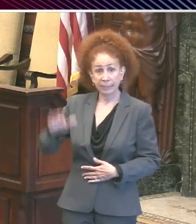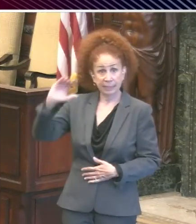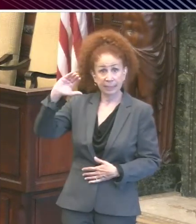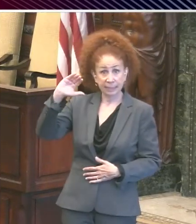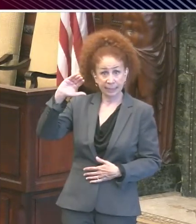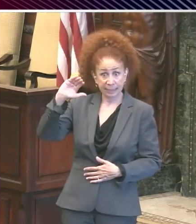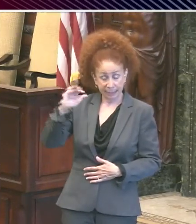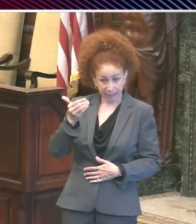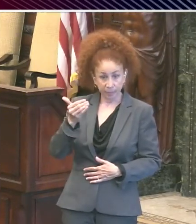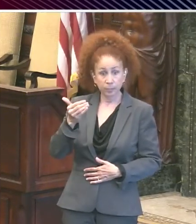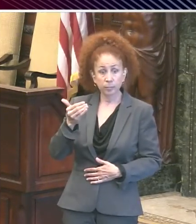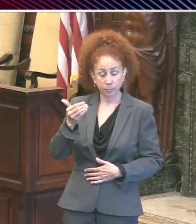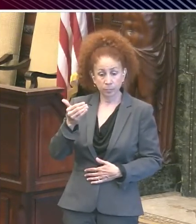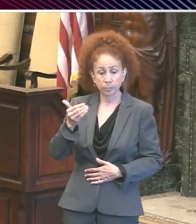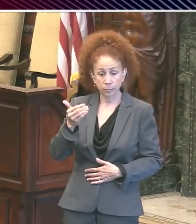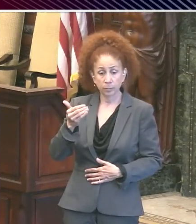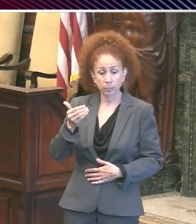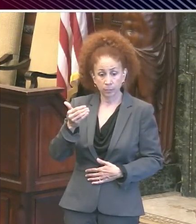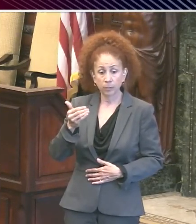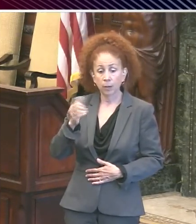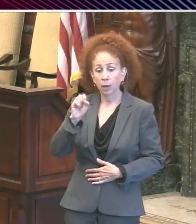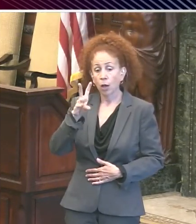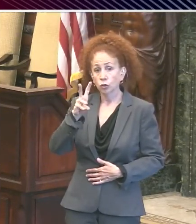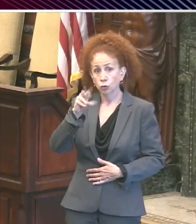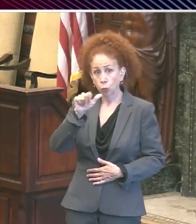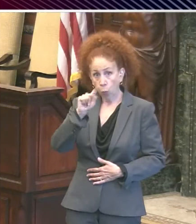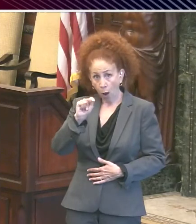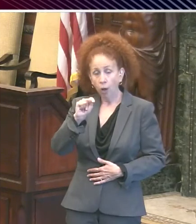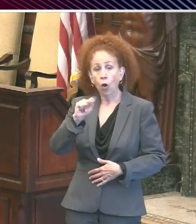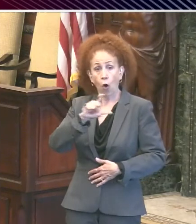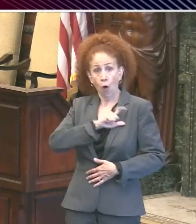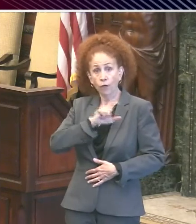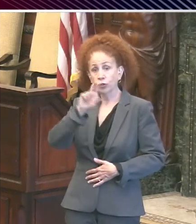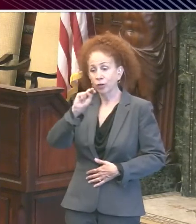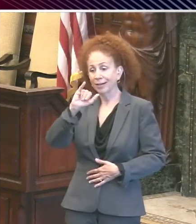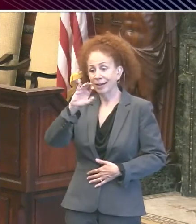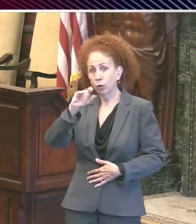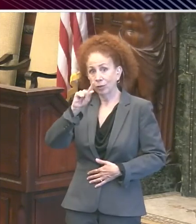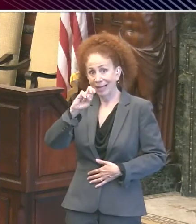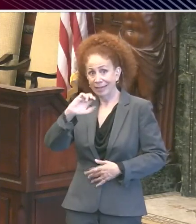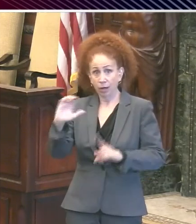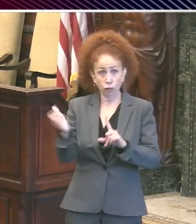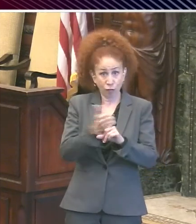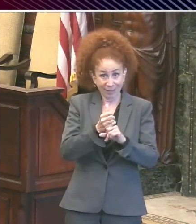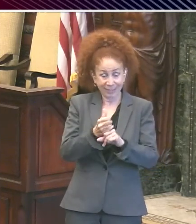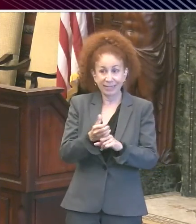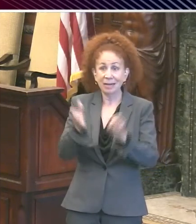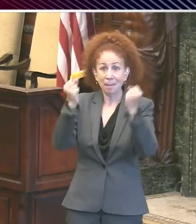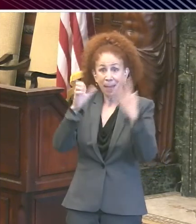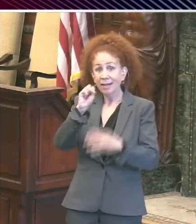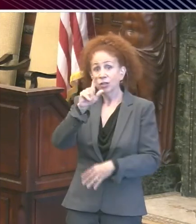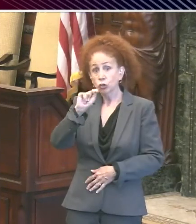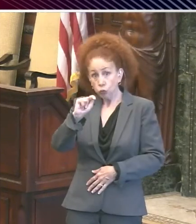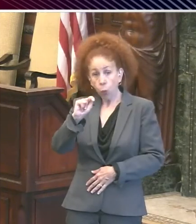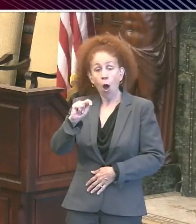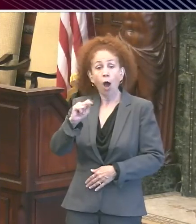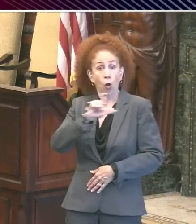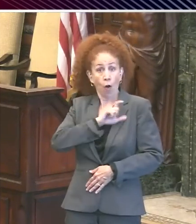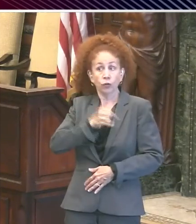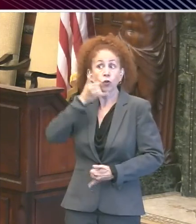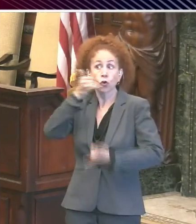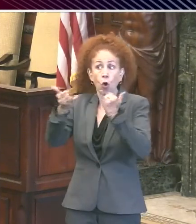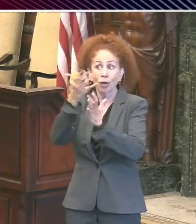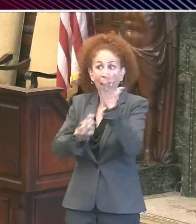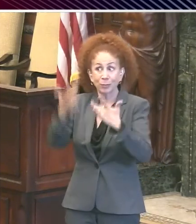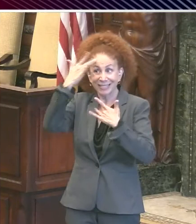apparently, following the arrest of SWAT officer Richard Nicoletti, dozens of members of the SWAT unit called out sick yesterday